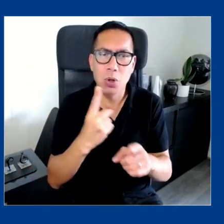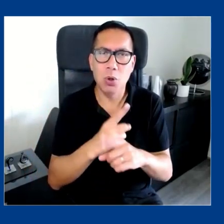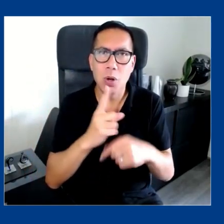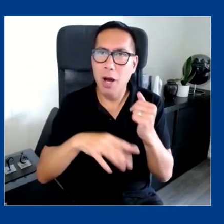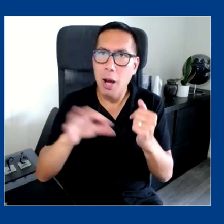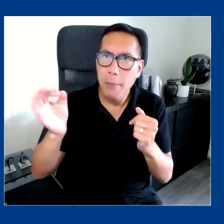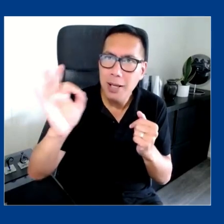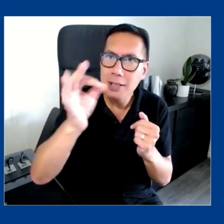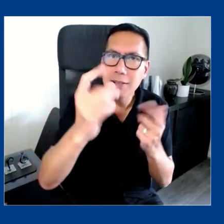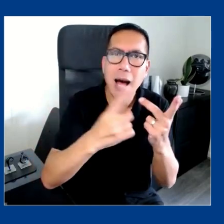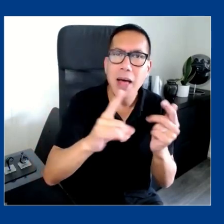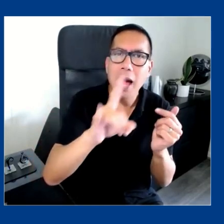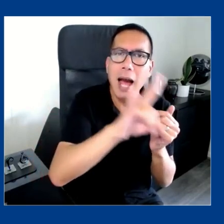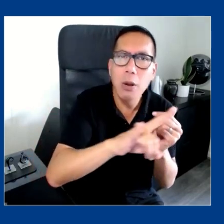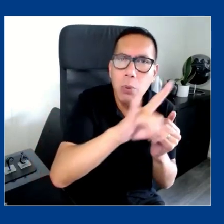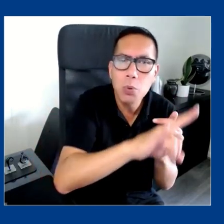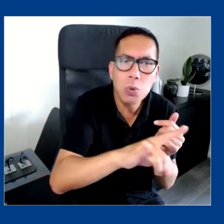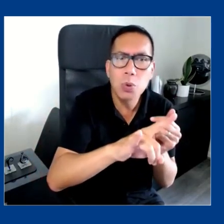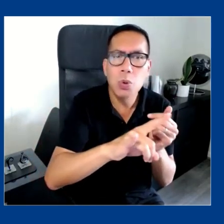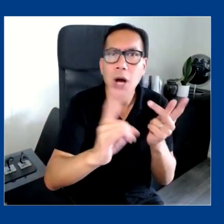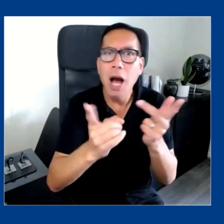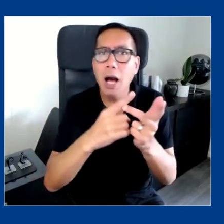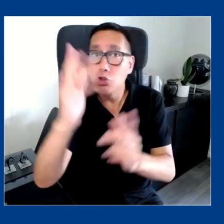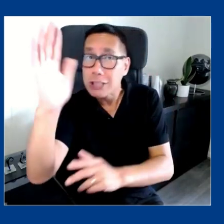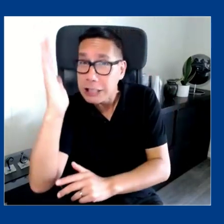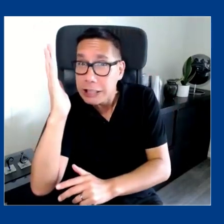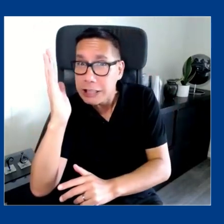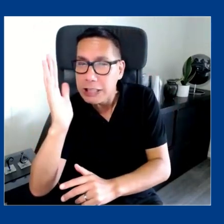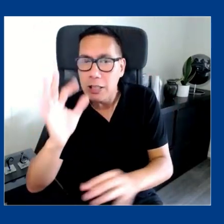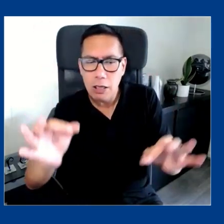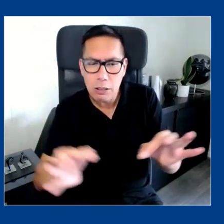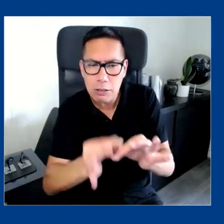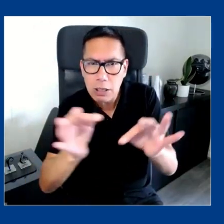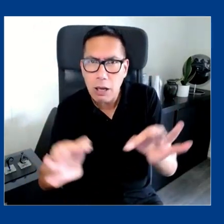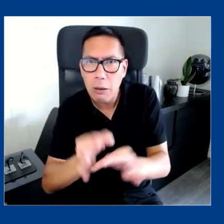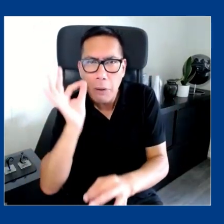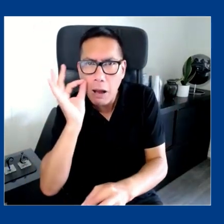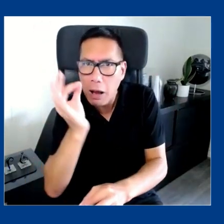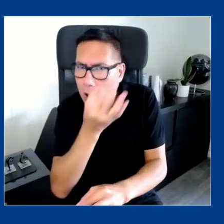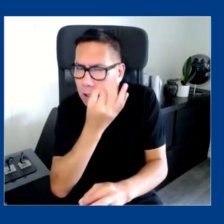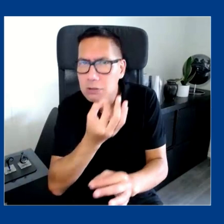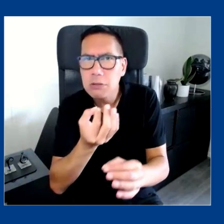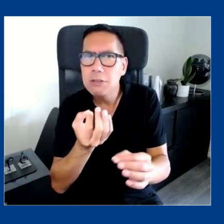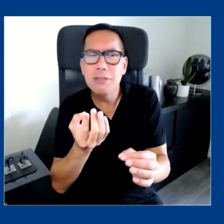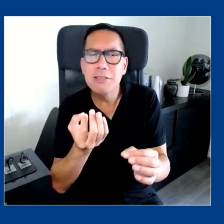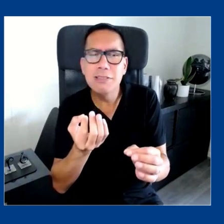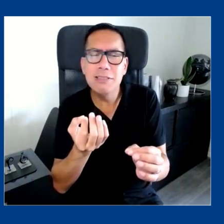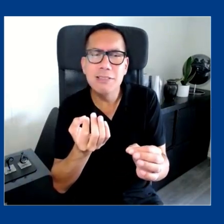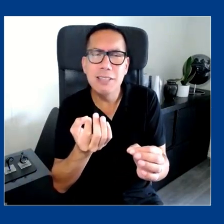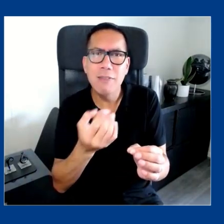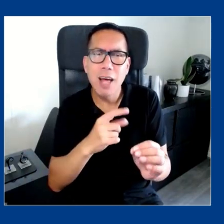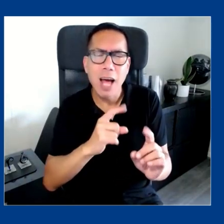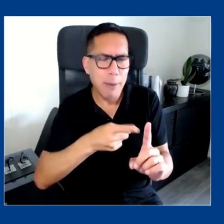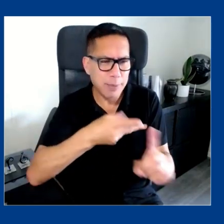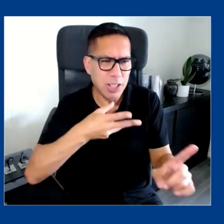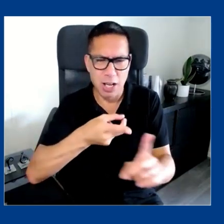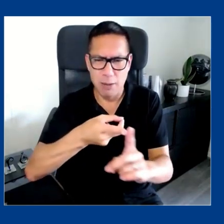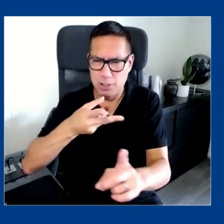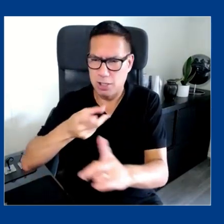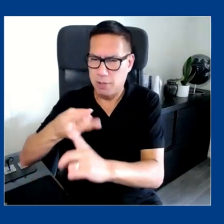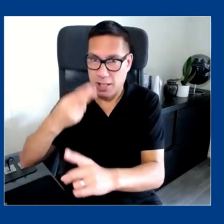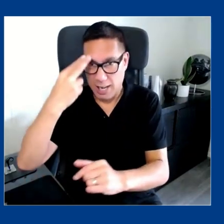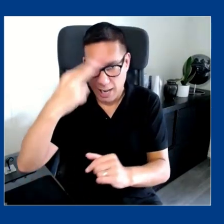also other the trees and plants, and they have the particular names. Yeah. For example,